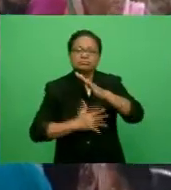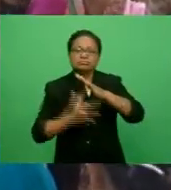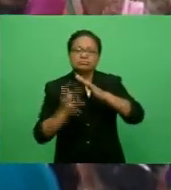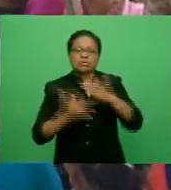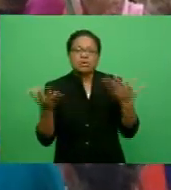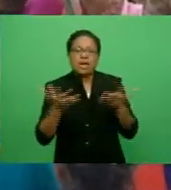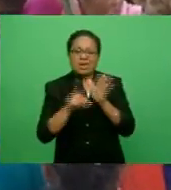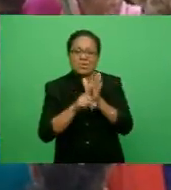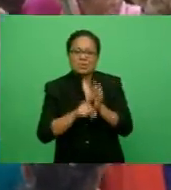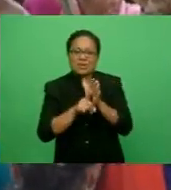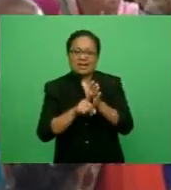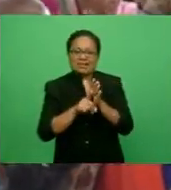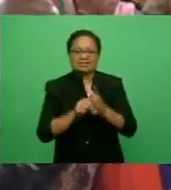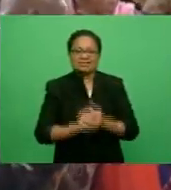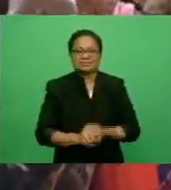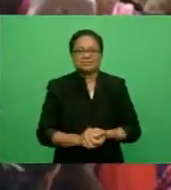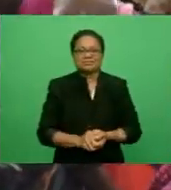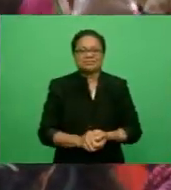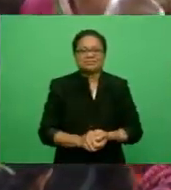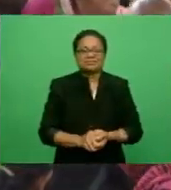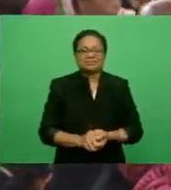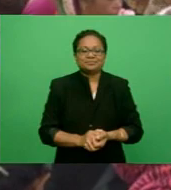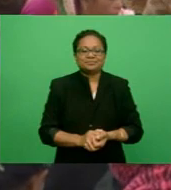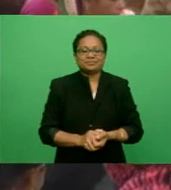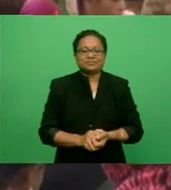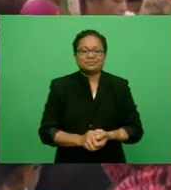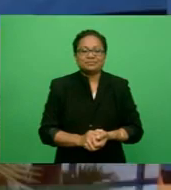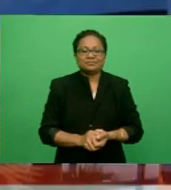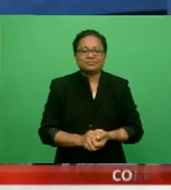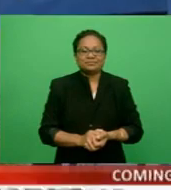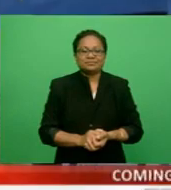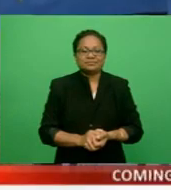Lotoka. Philippa Naikaso, FBC News.